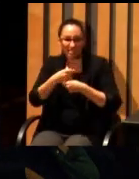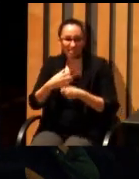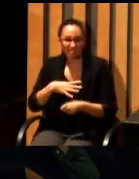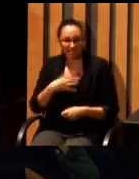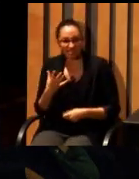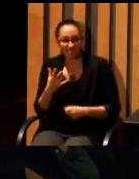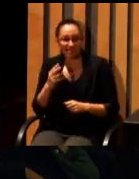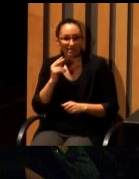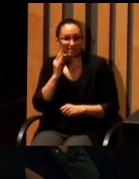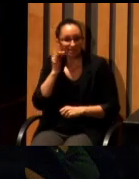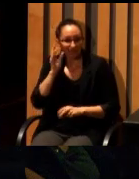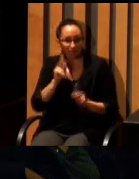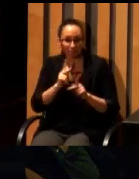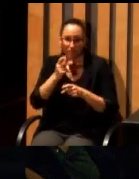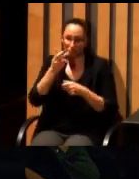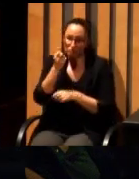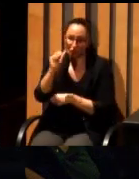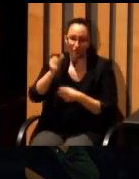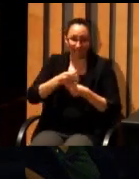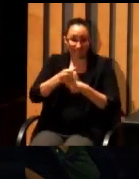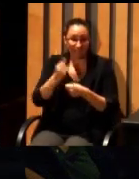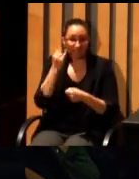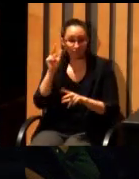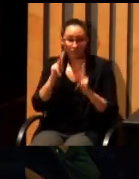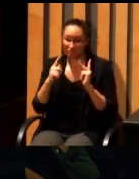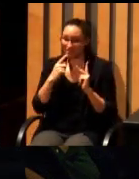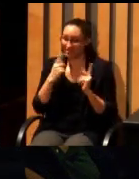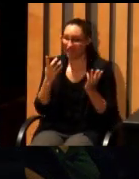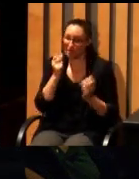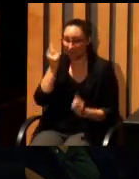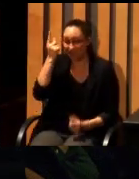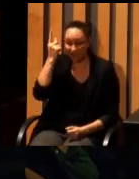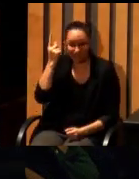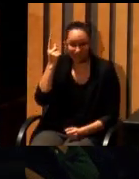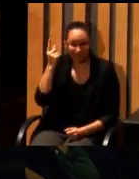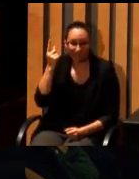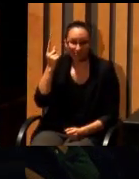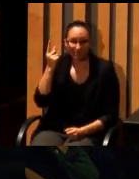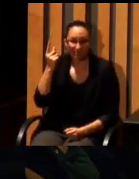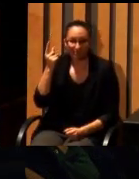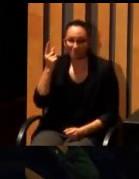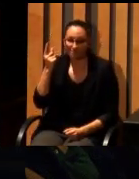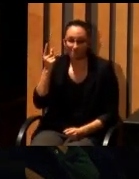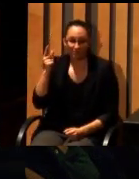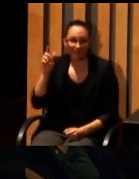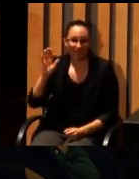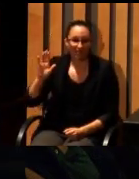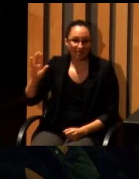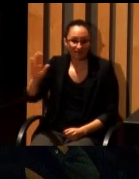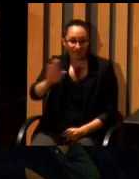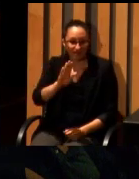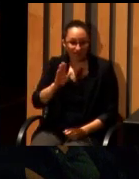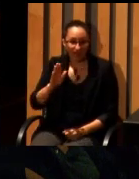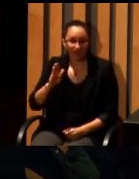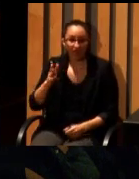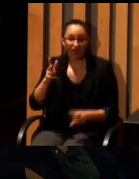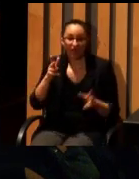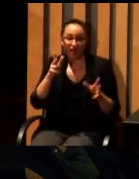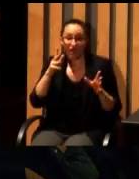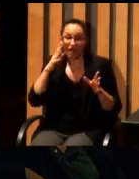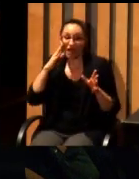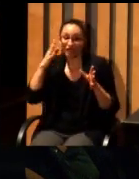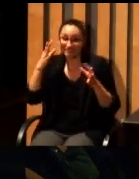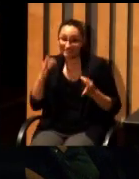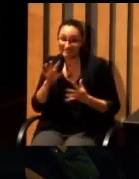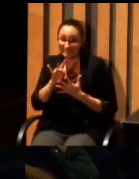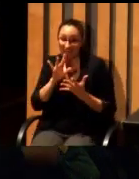people protesting, if they can say that they don't get it, that is absolutely willful ignorance, and they are working very, very hard